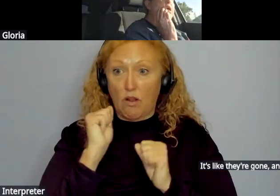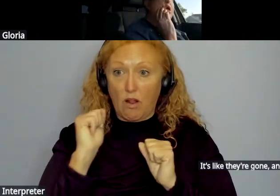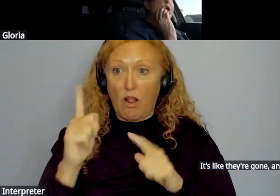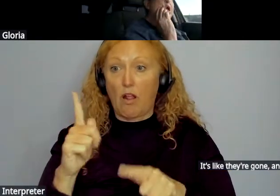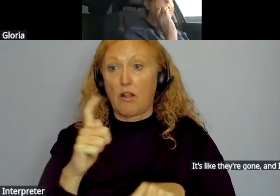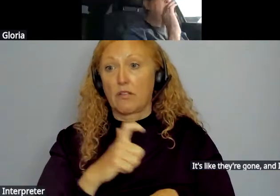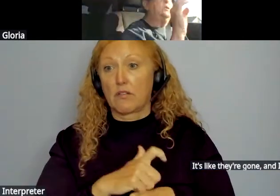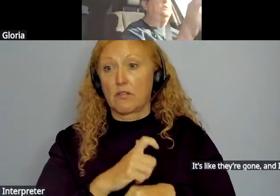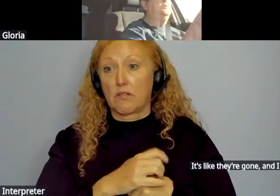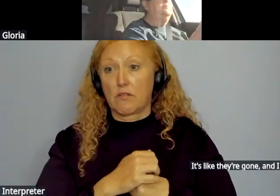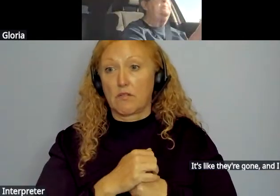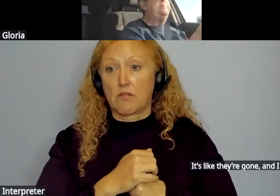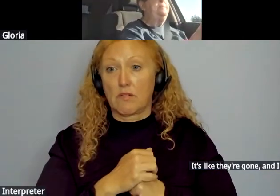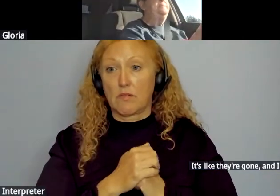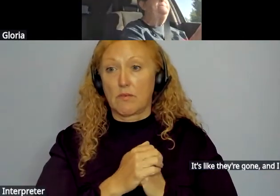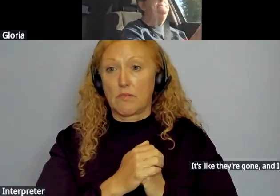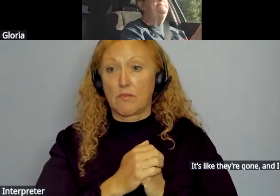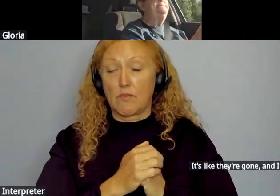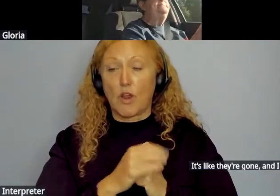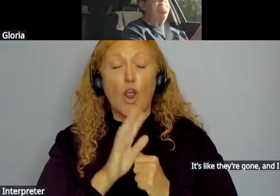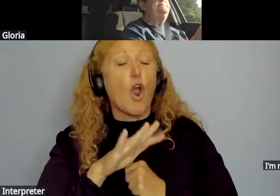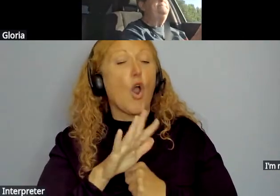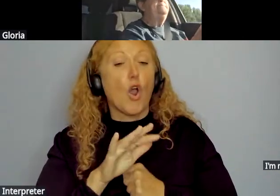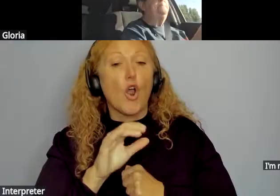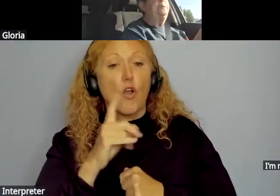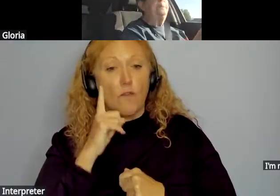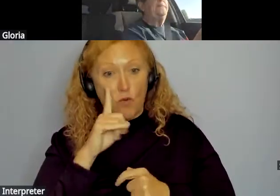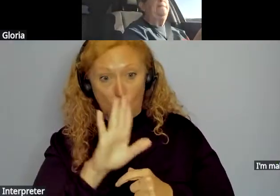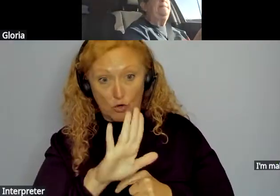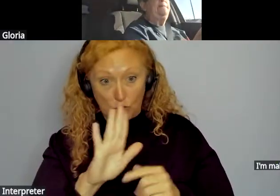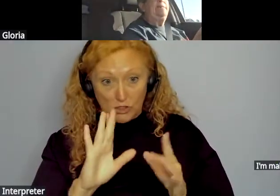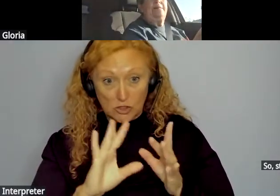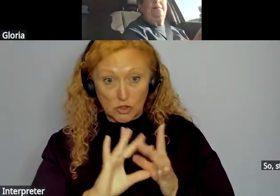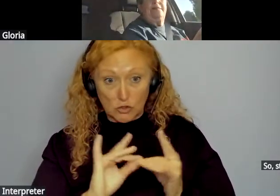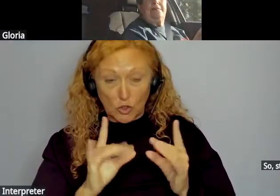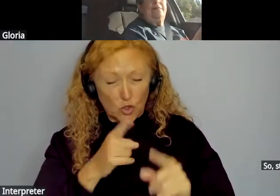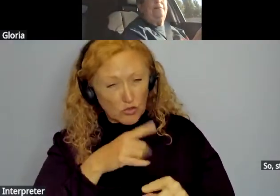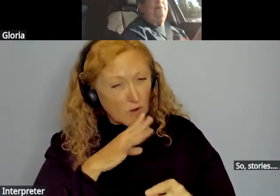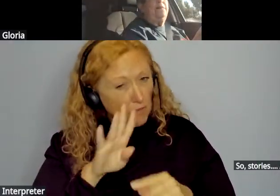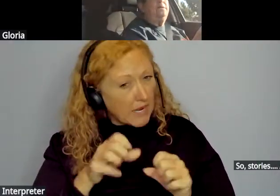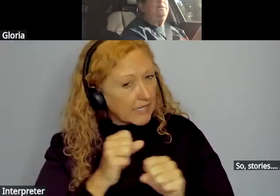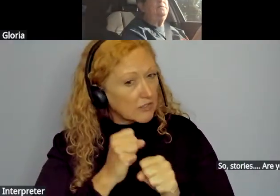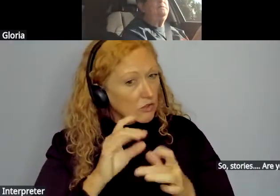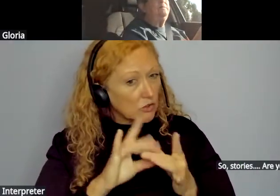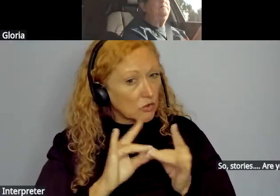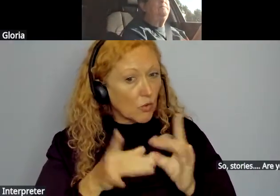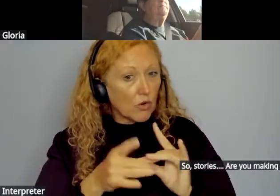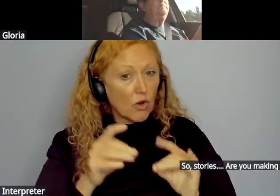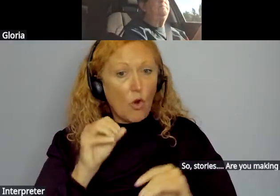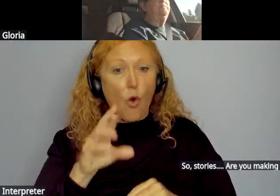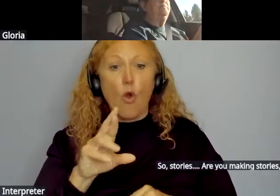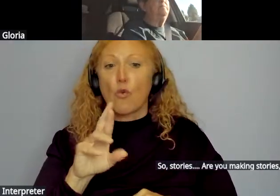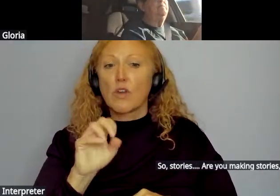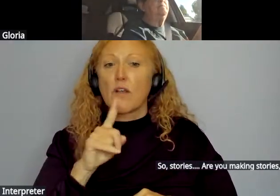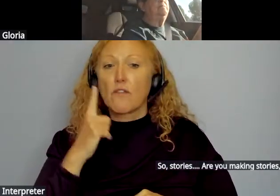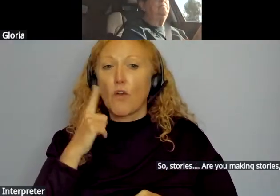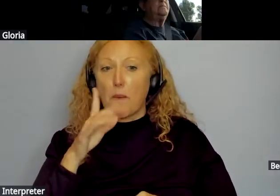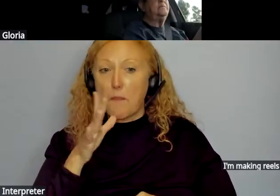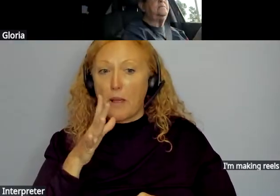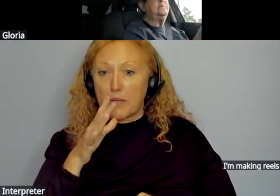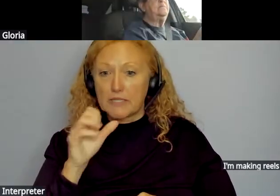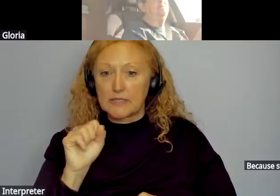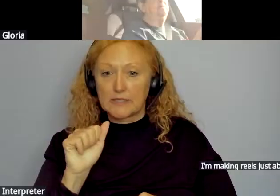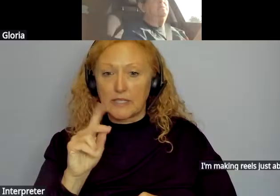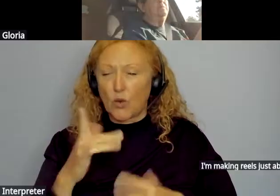time. I'm So making Reels stories, just about. are you making stories or are you making reels, Mama Sandy? Because I stories don't vanish, know but what's the